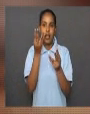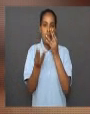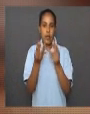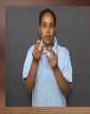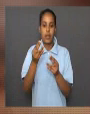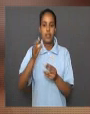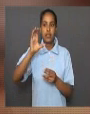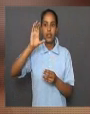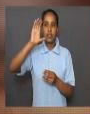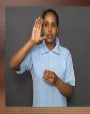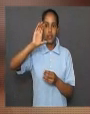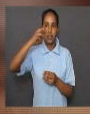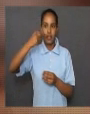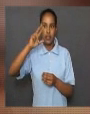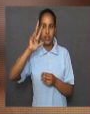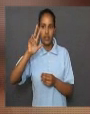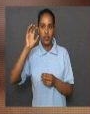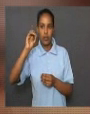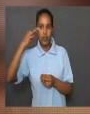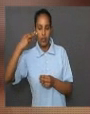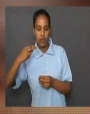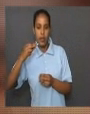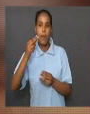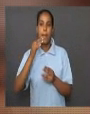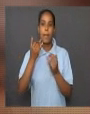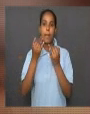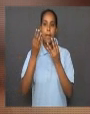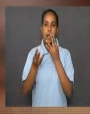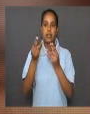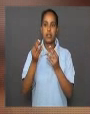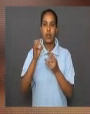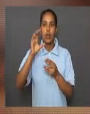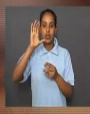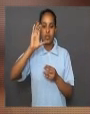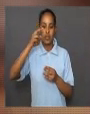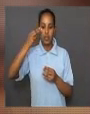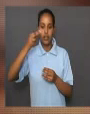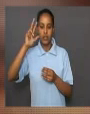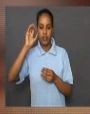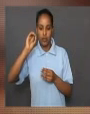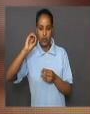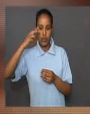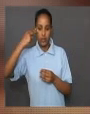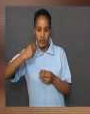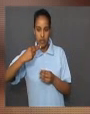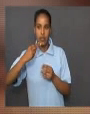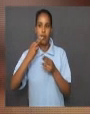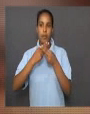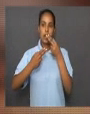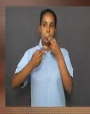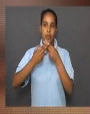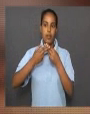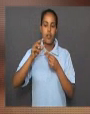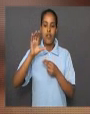the methanol by the molar mass of methanol multiplied by the